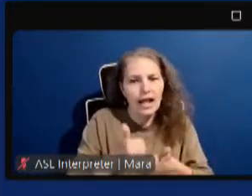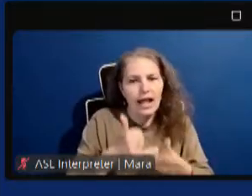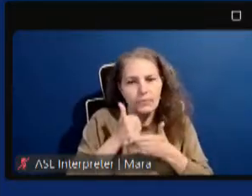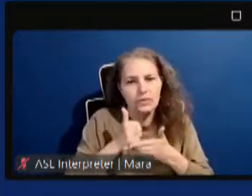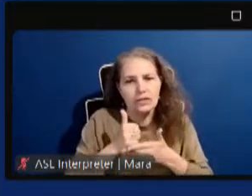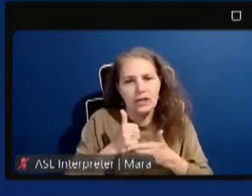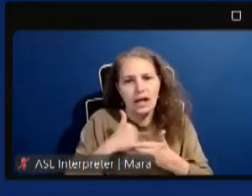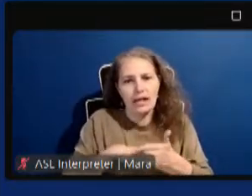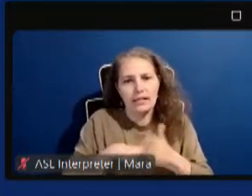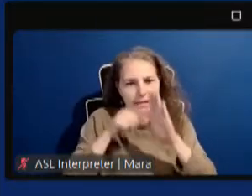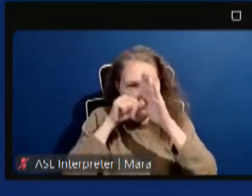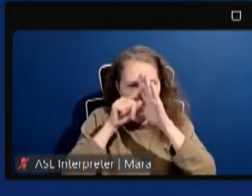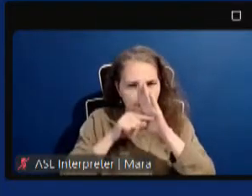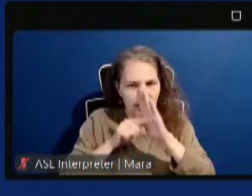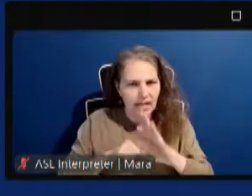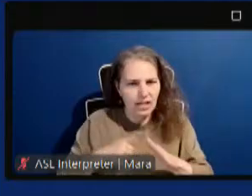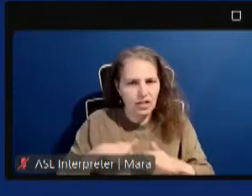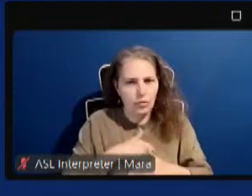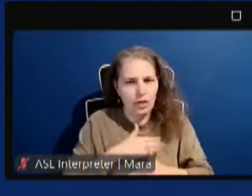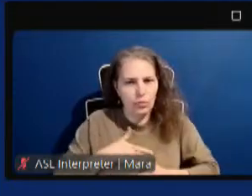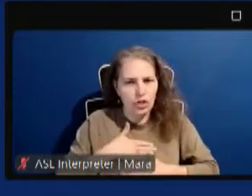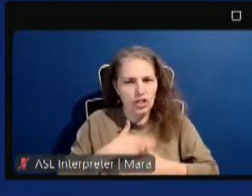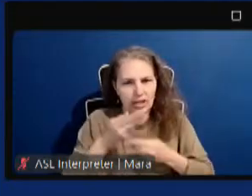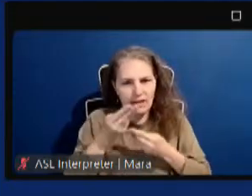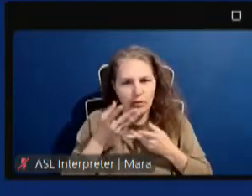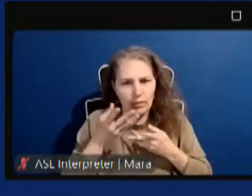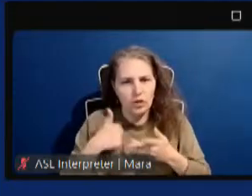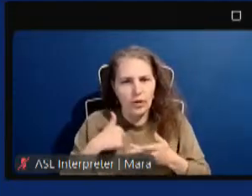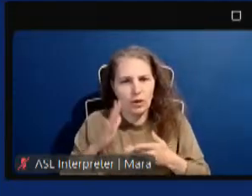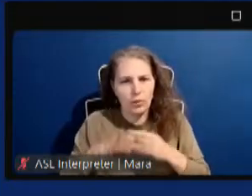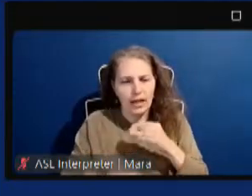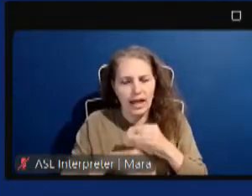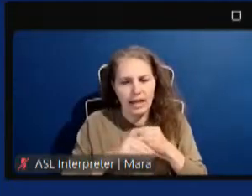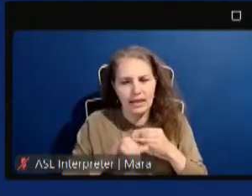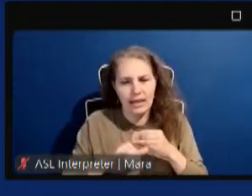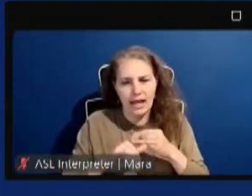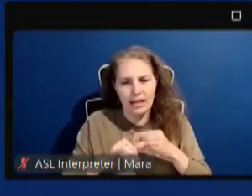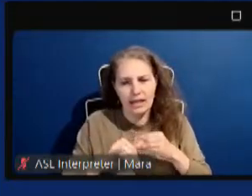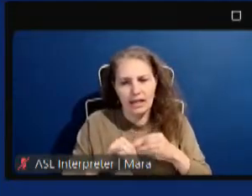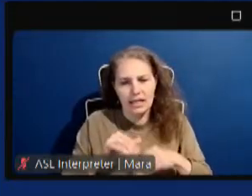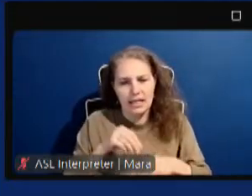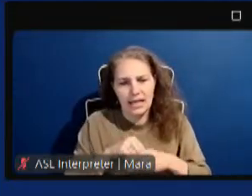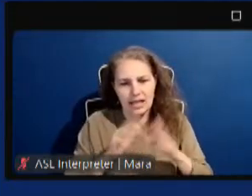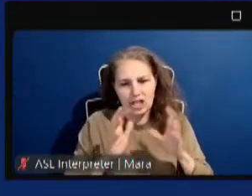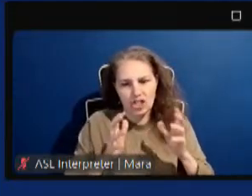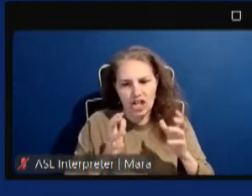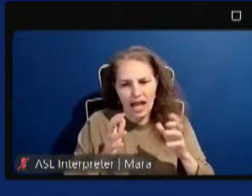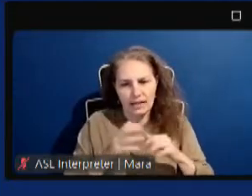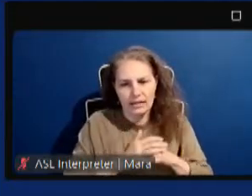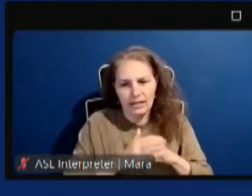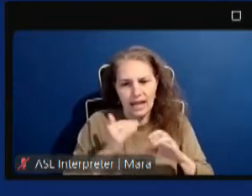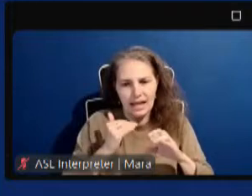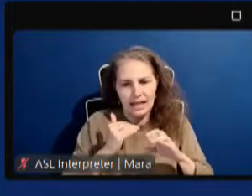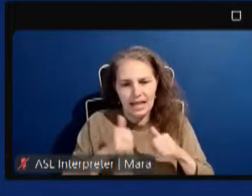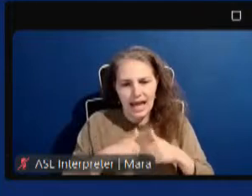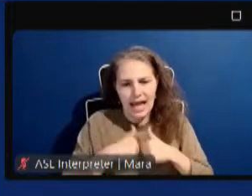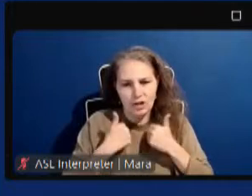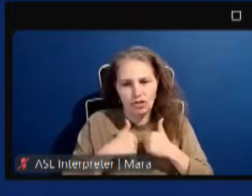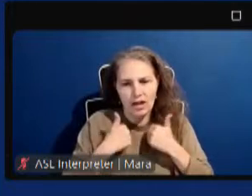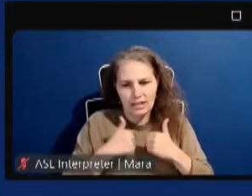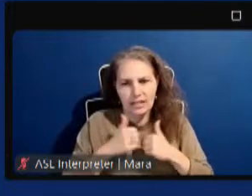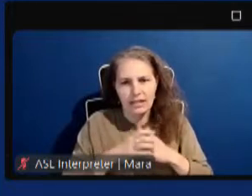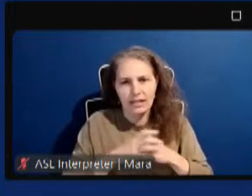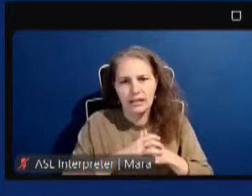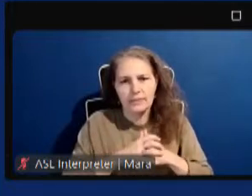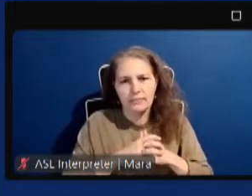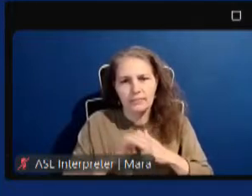So I'll put that in the chat, the web chat, and we can start pushing that out. We're going to be shortly putting out a press release to